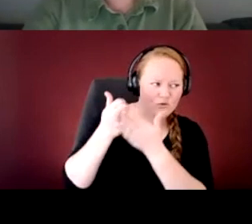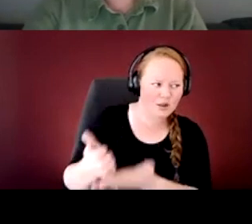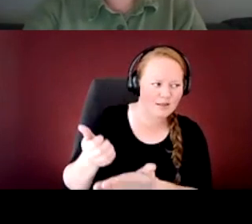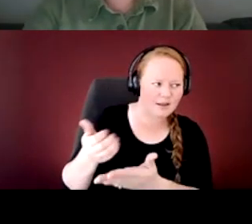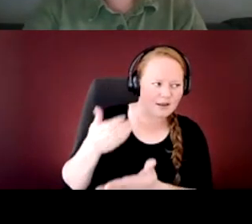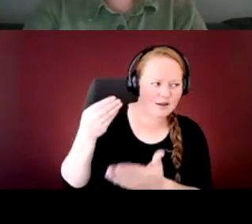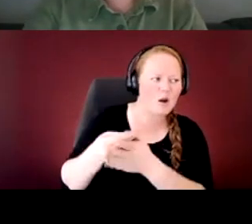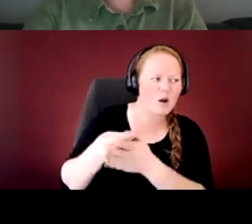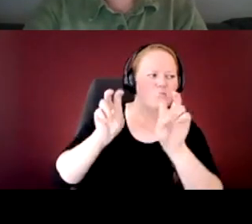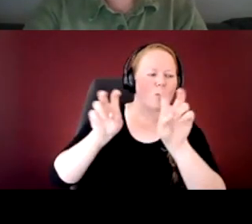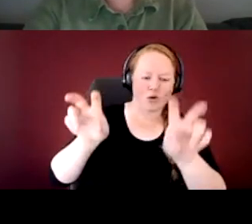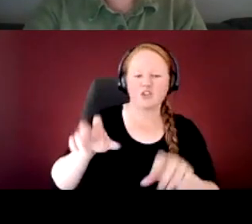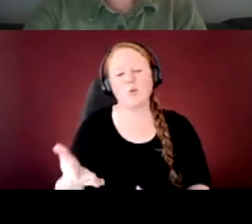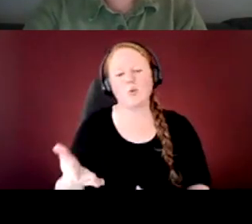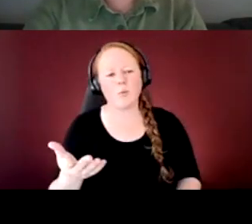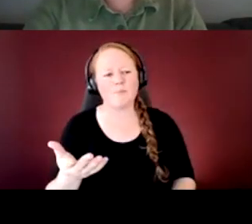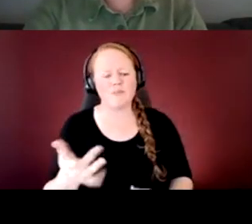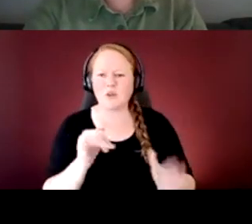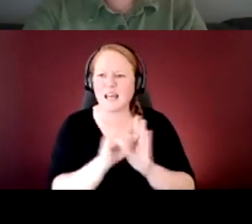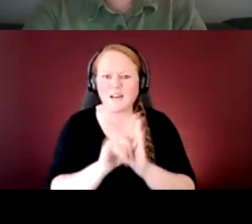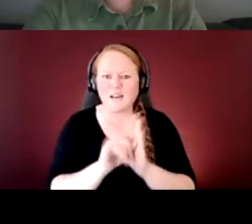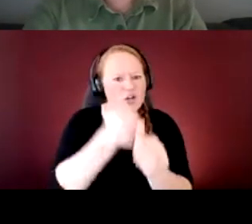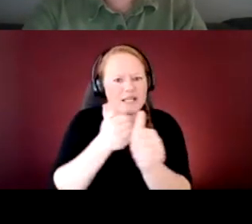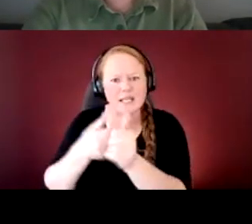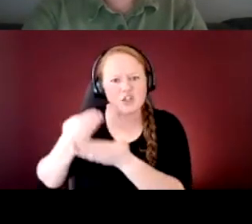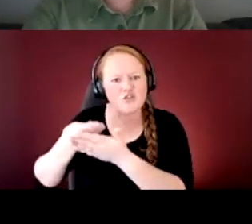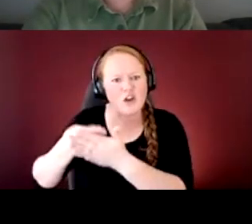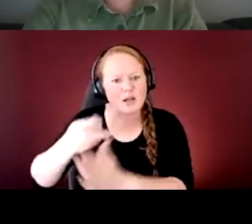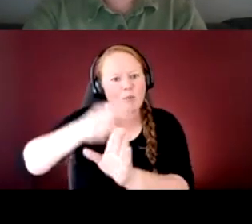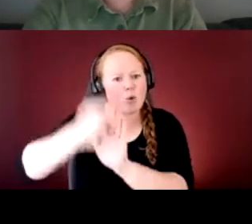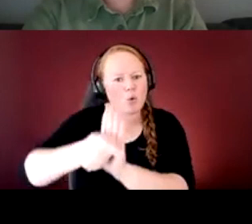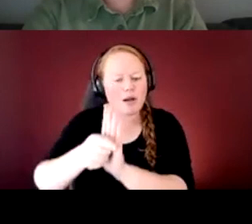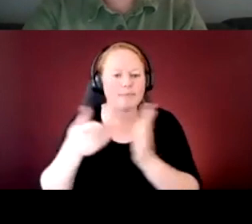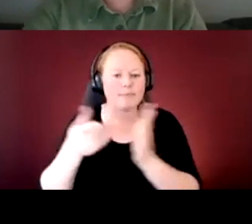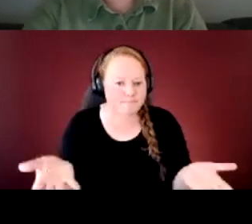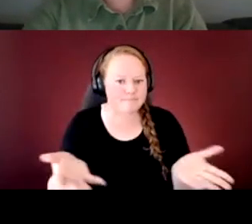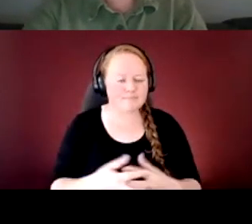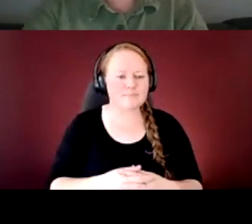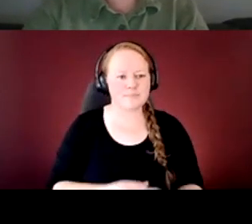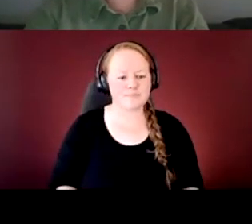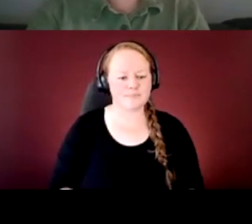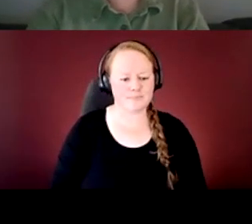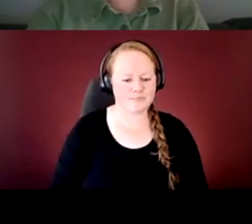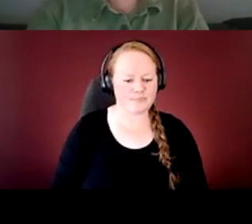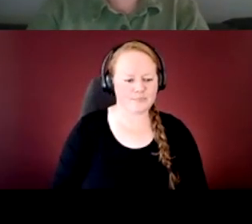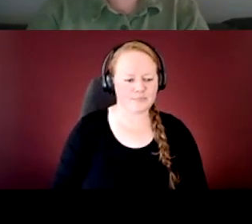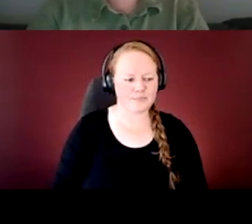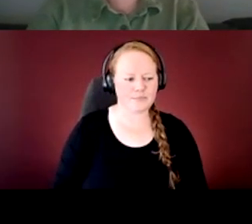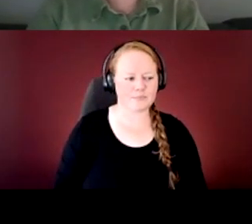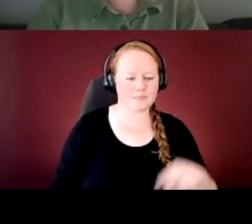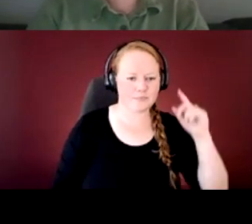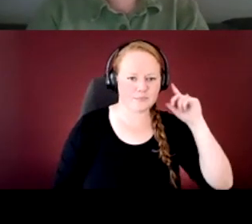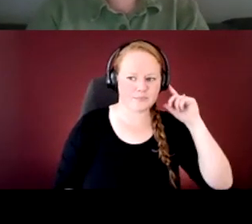of success identified for each stimulus-funded program. So that will be,